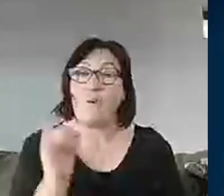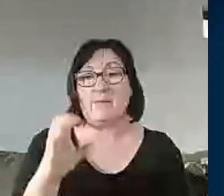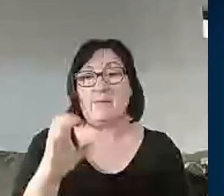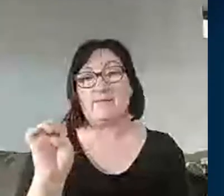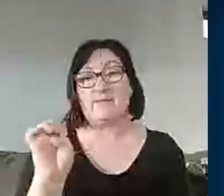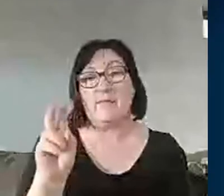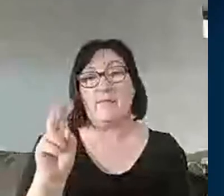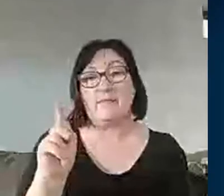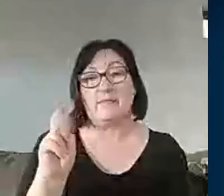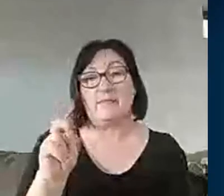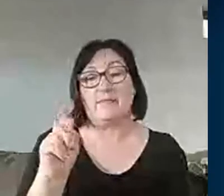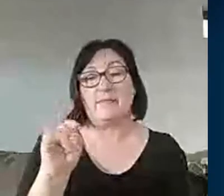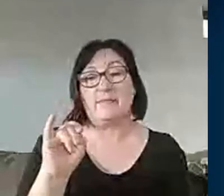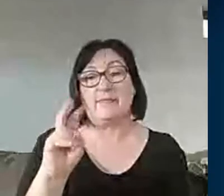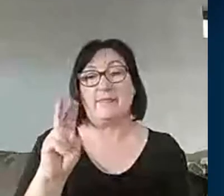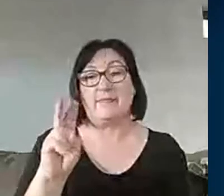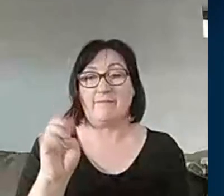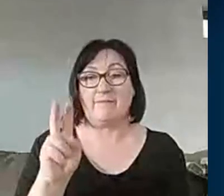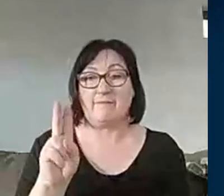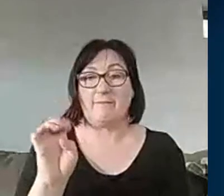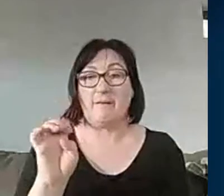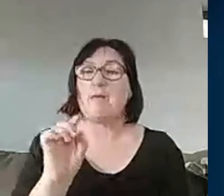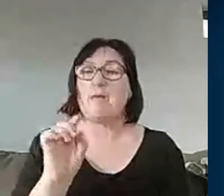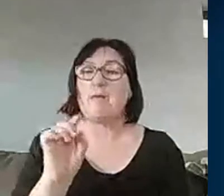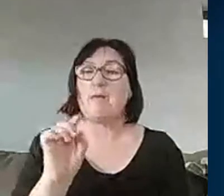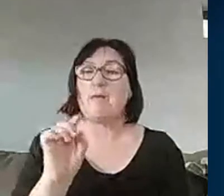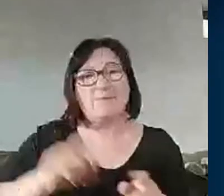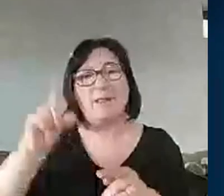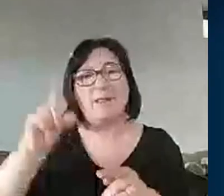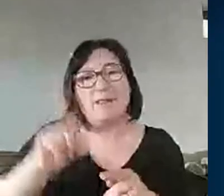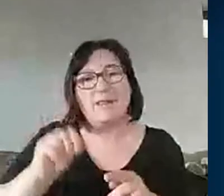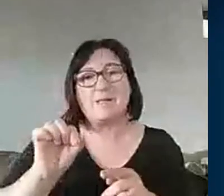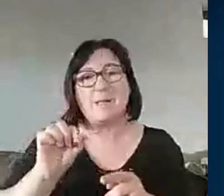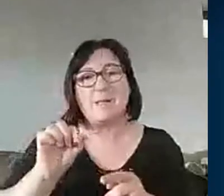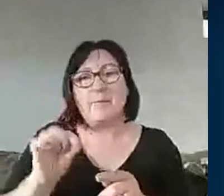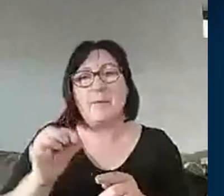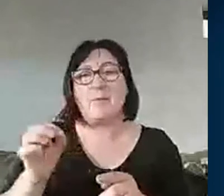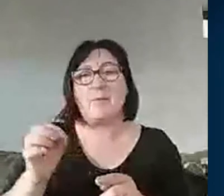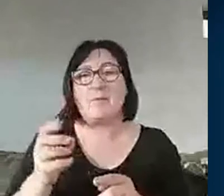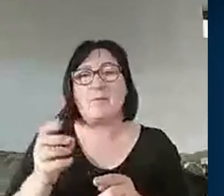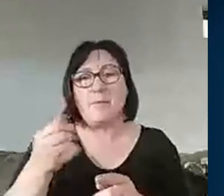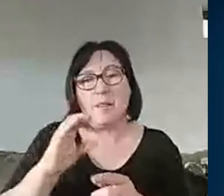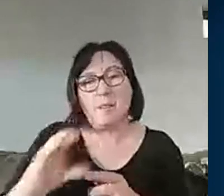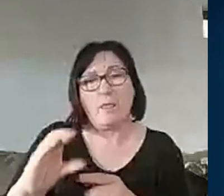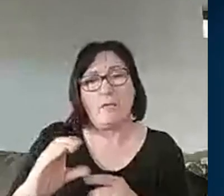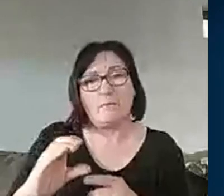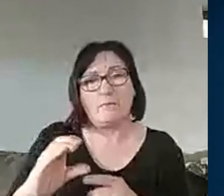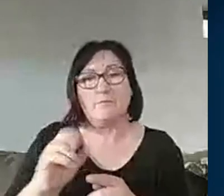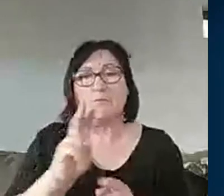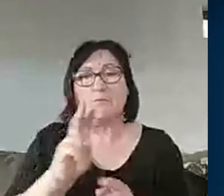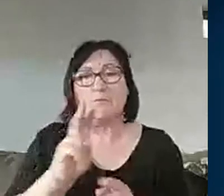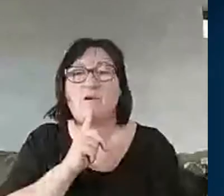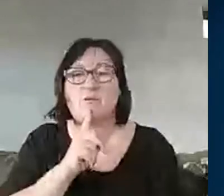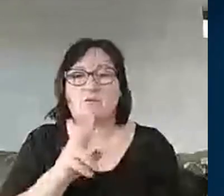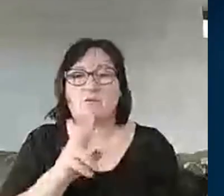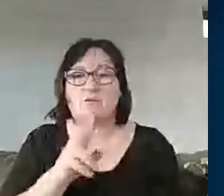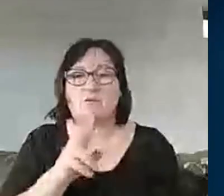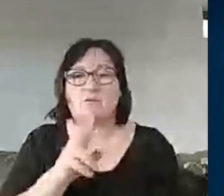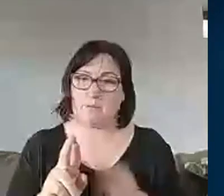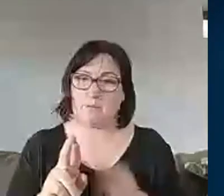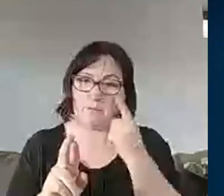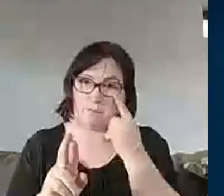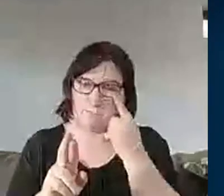qualifies and earns less than the minimum wage of 2,000 rands, where a minimum wage is not applicable. Also,